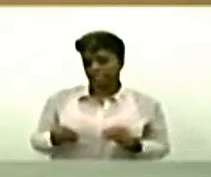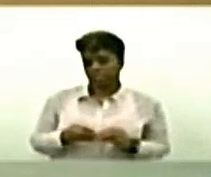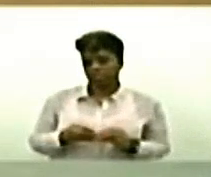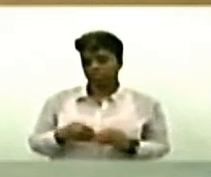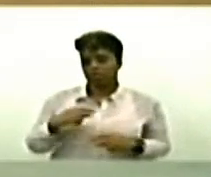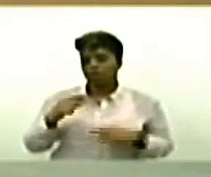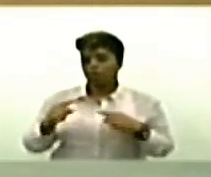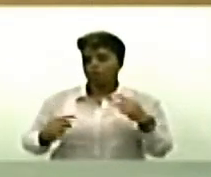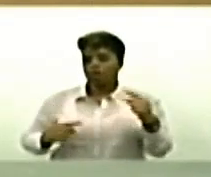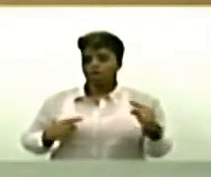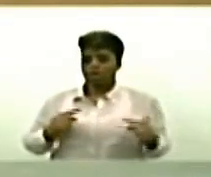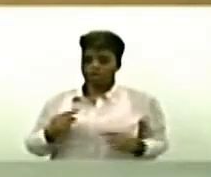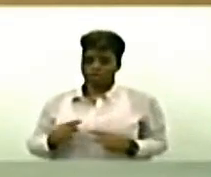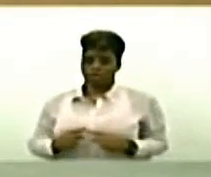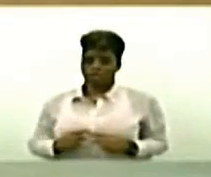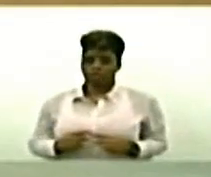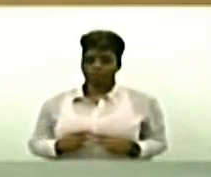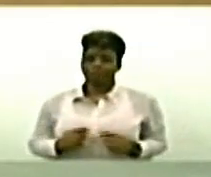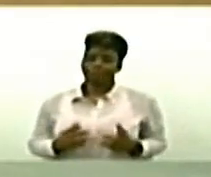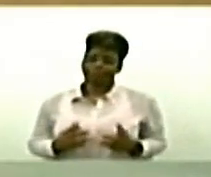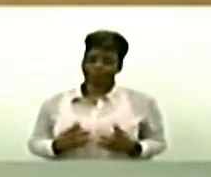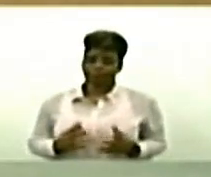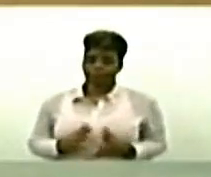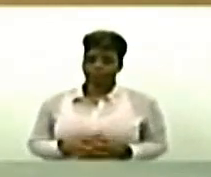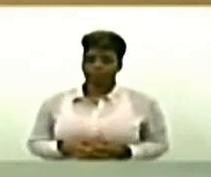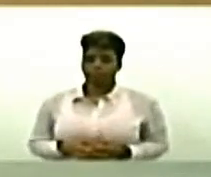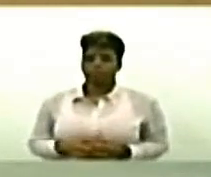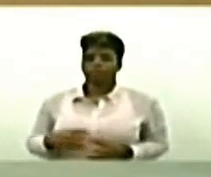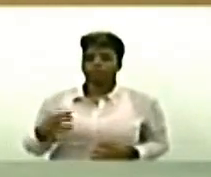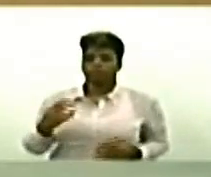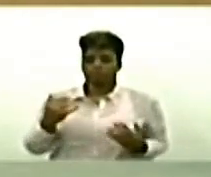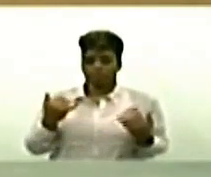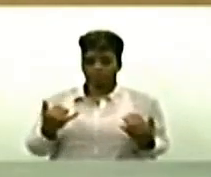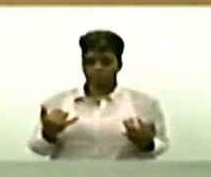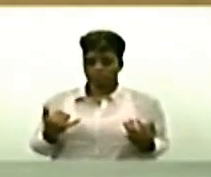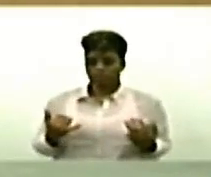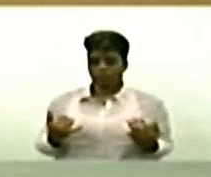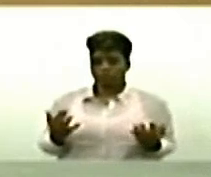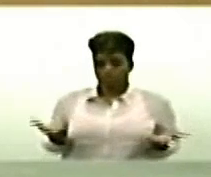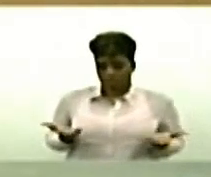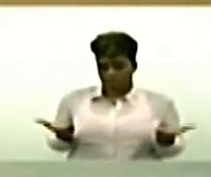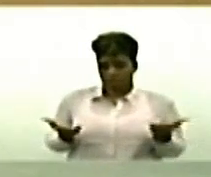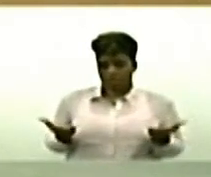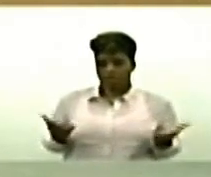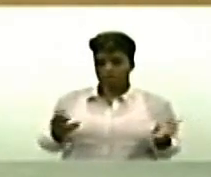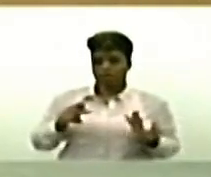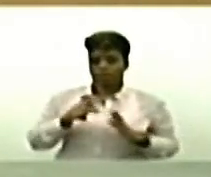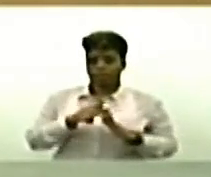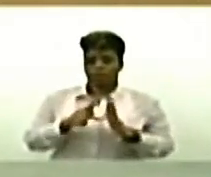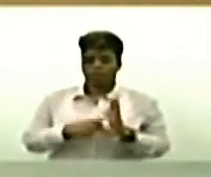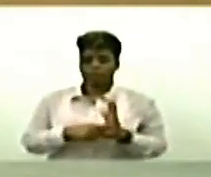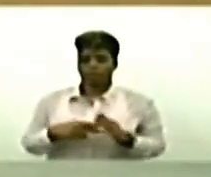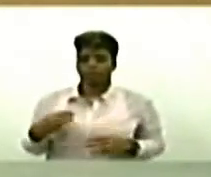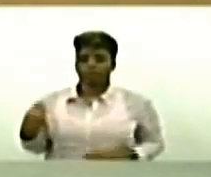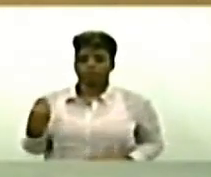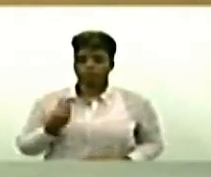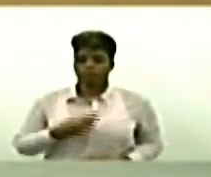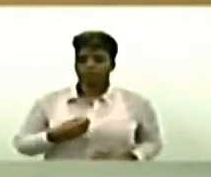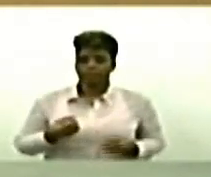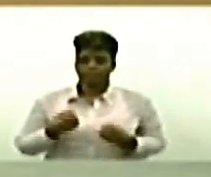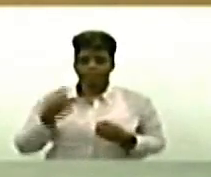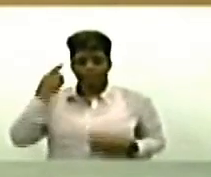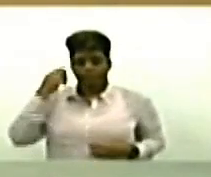when look at, even in this parliament, we, for